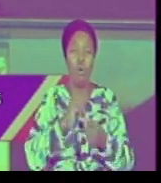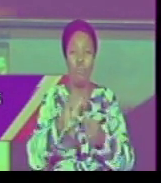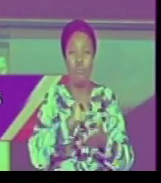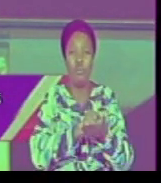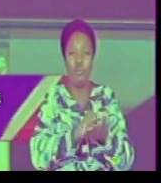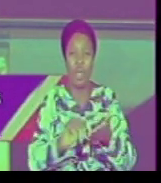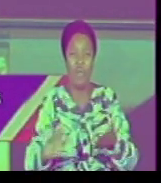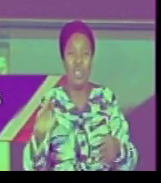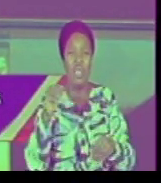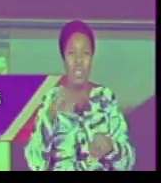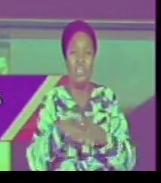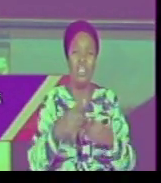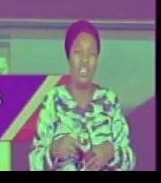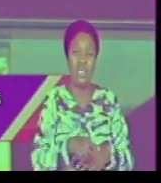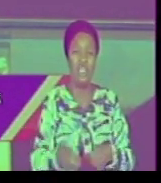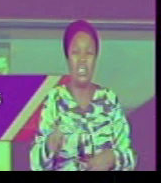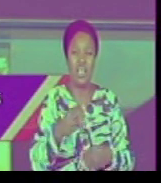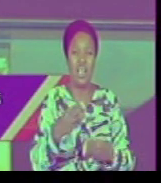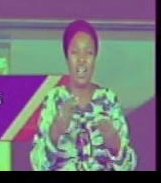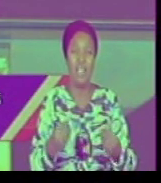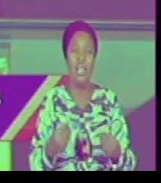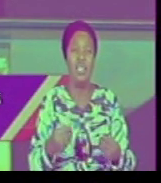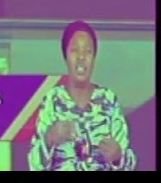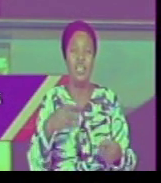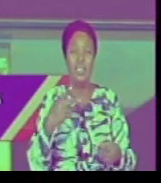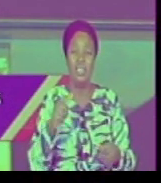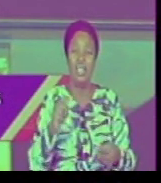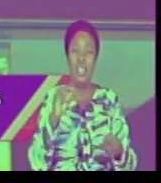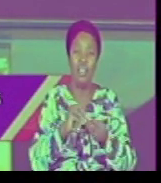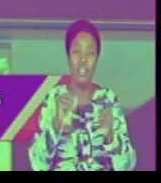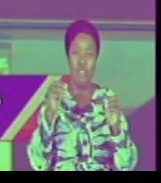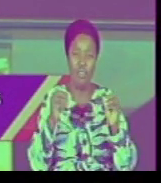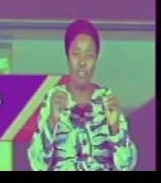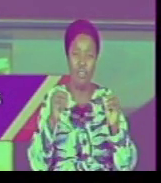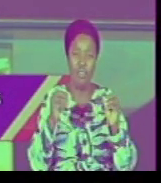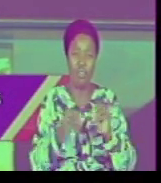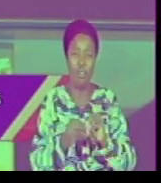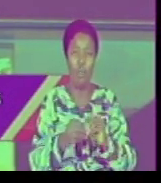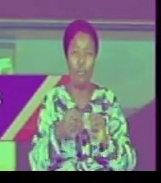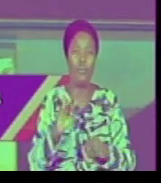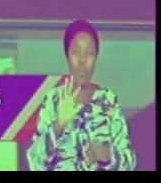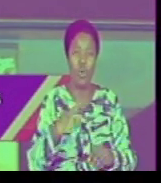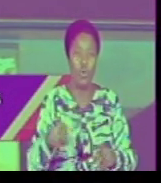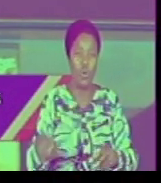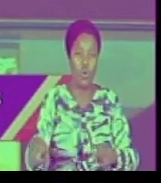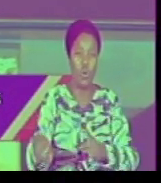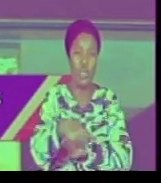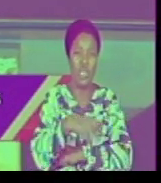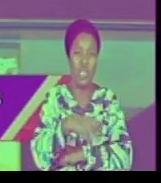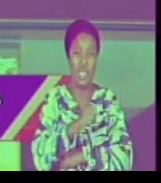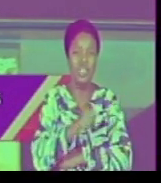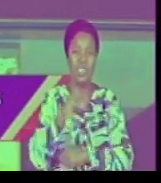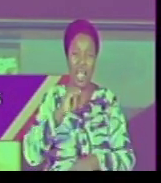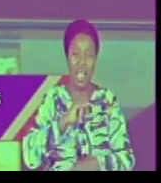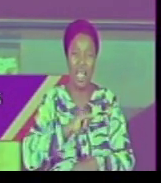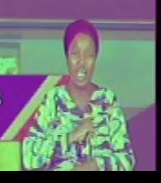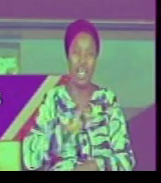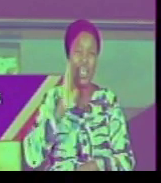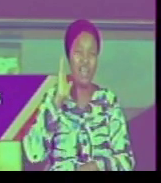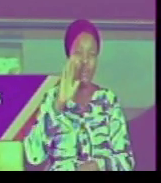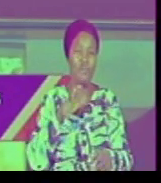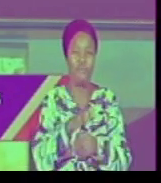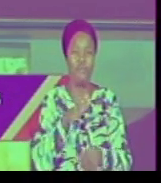land. The number of thy days I will fulfill. The number of